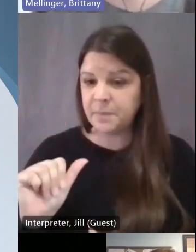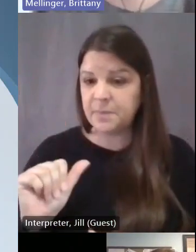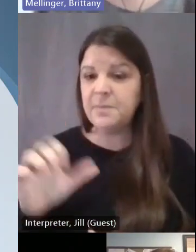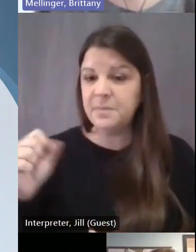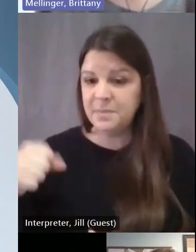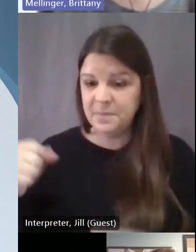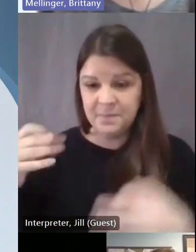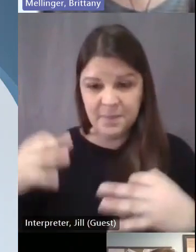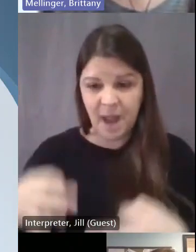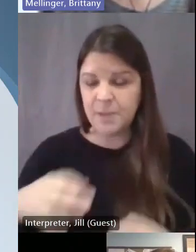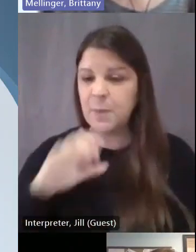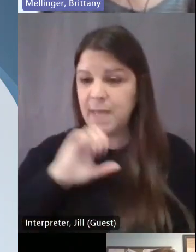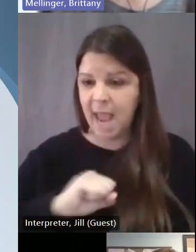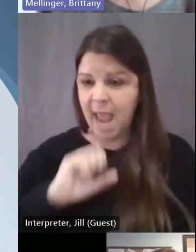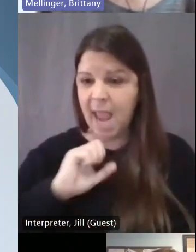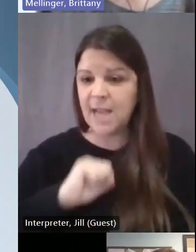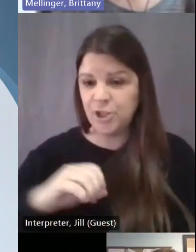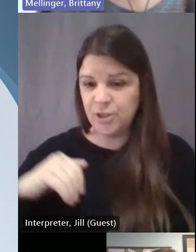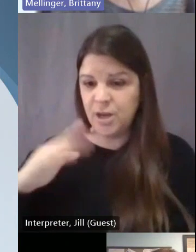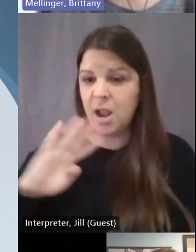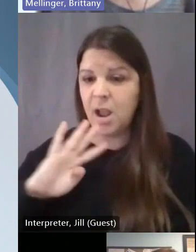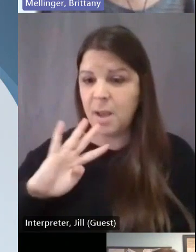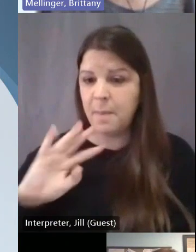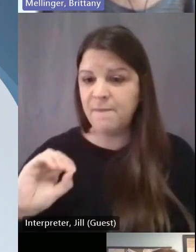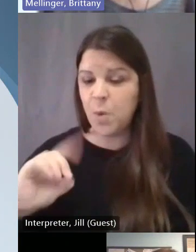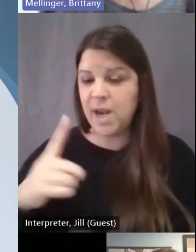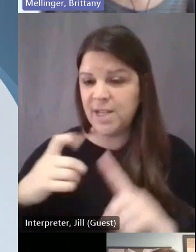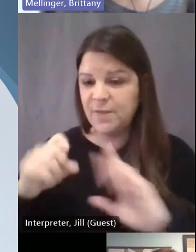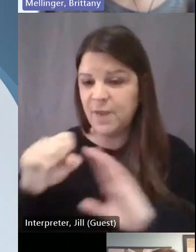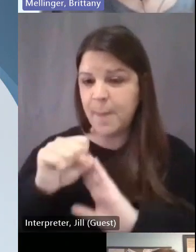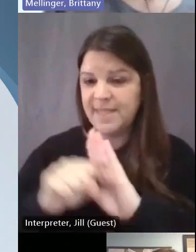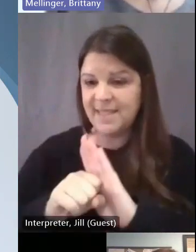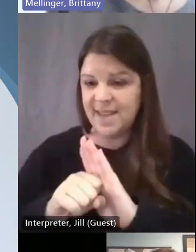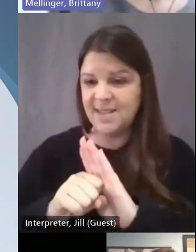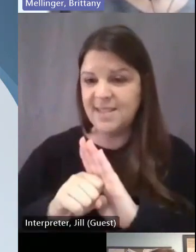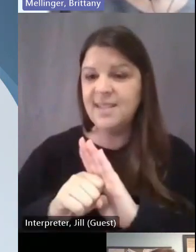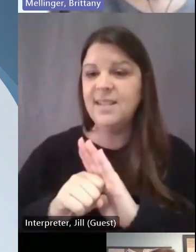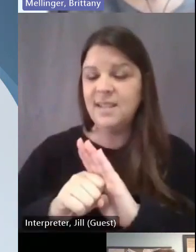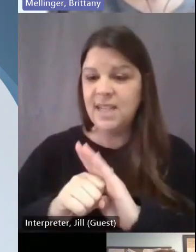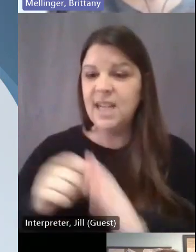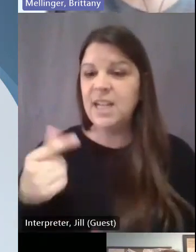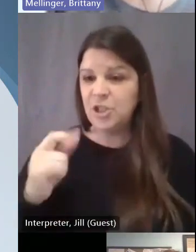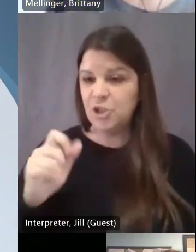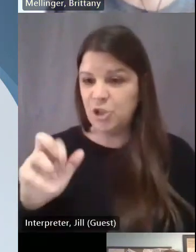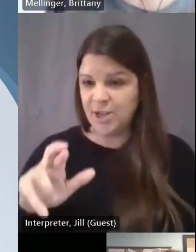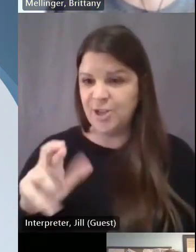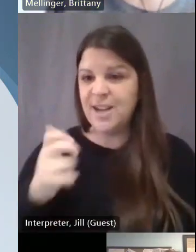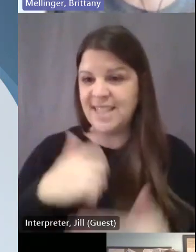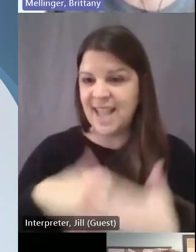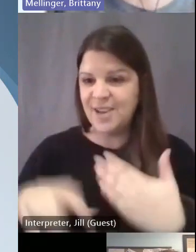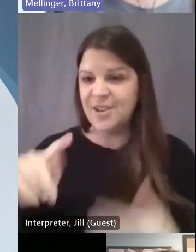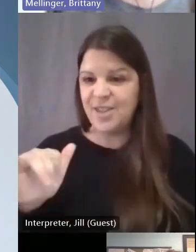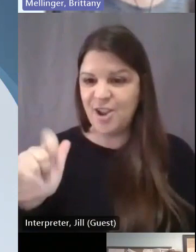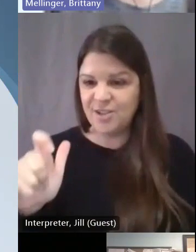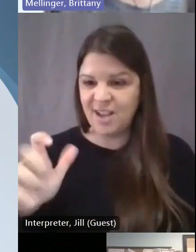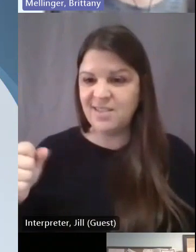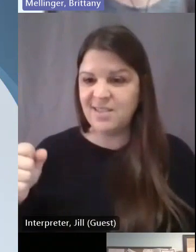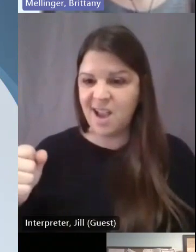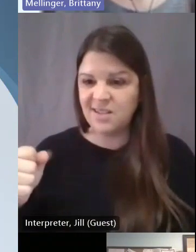absolutely. Age, over 40 is at the state level, and then gender would be covered under sex.